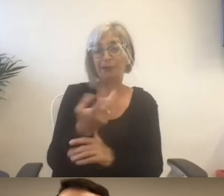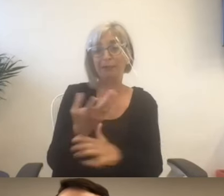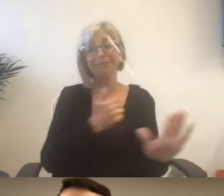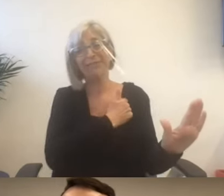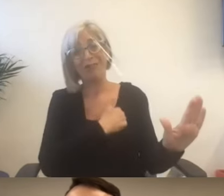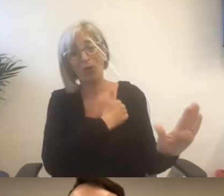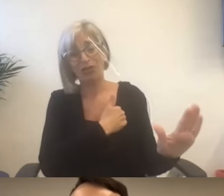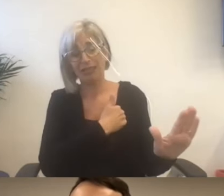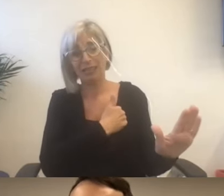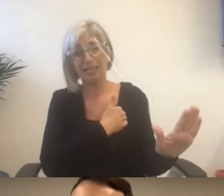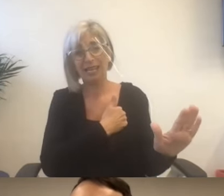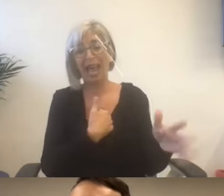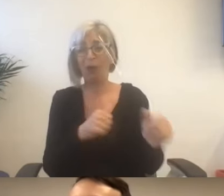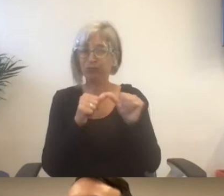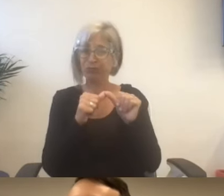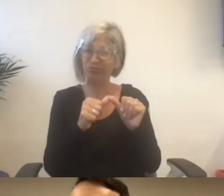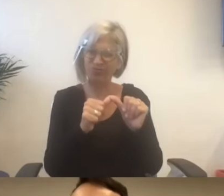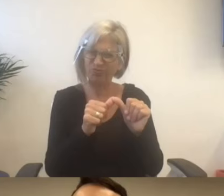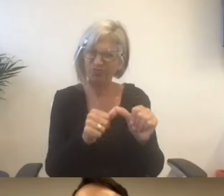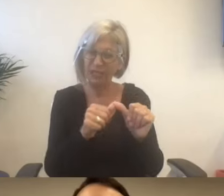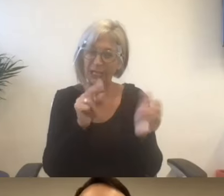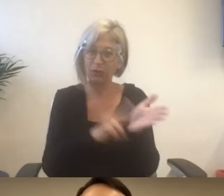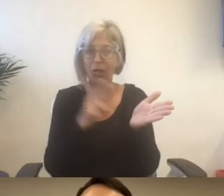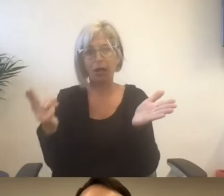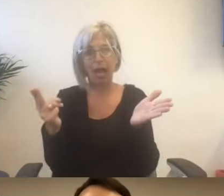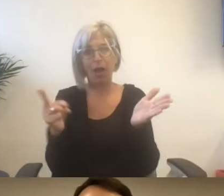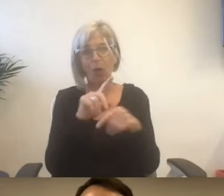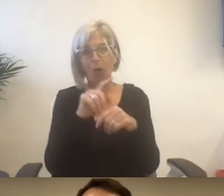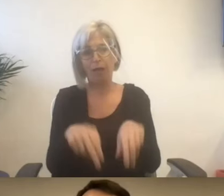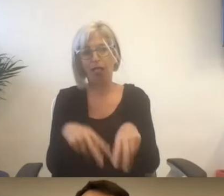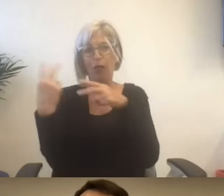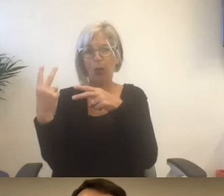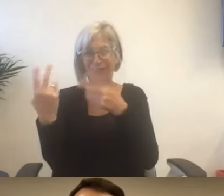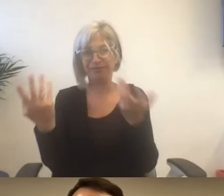Unfortunately, I made it persistent so that I have to log out when I load up.